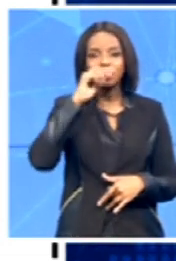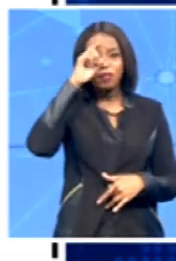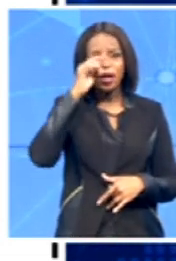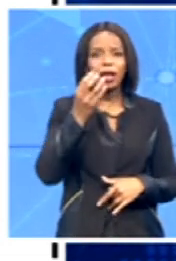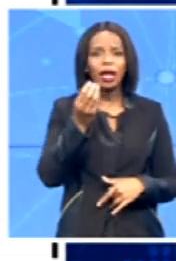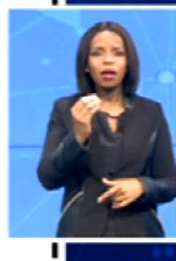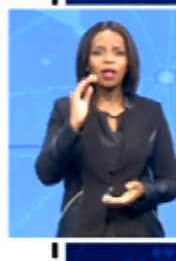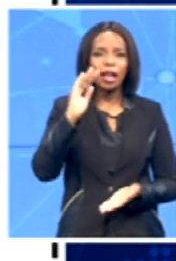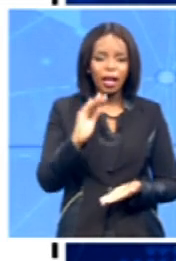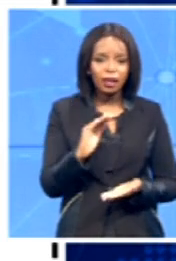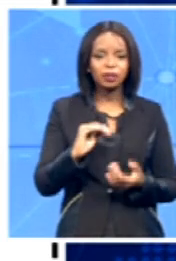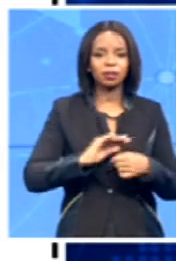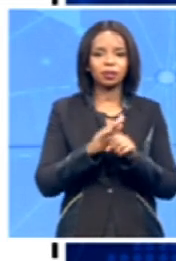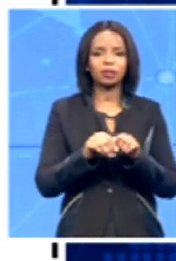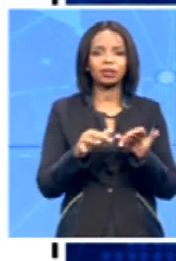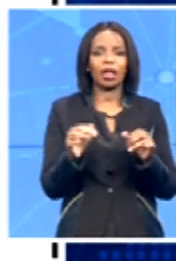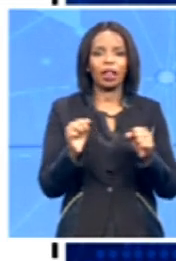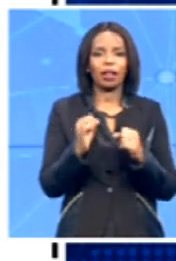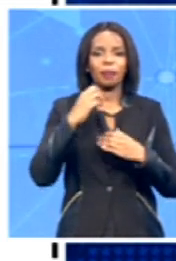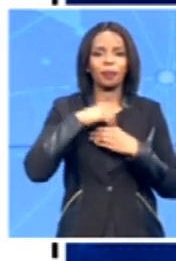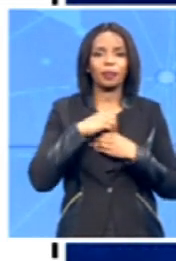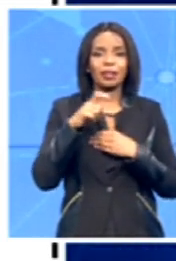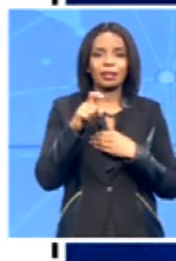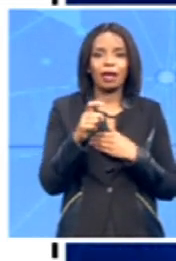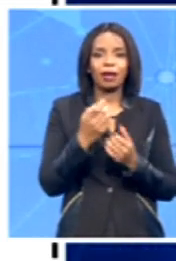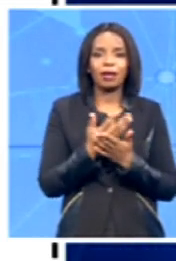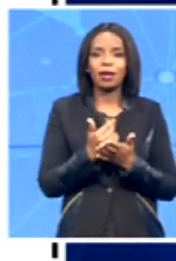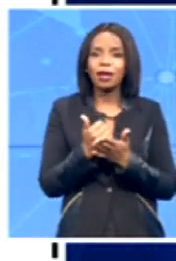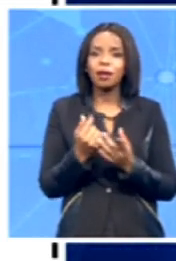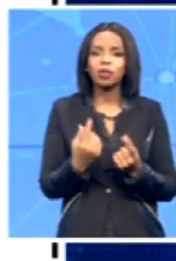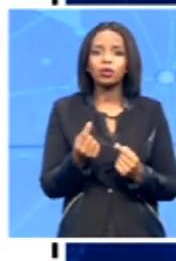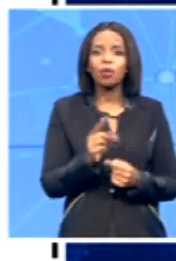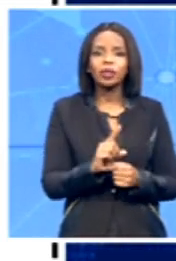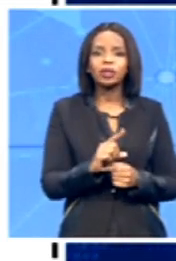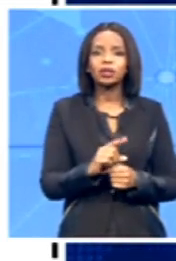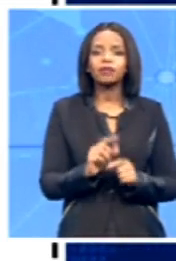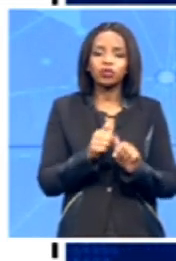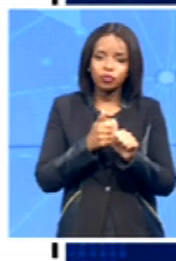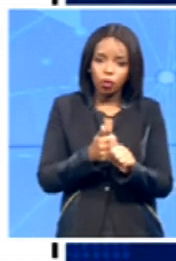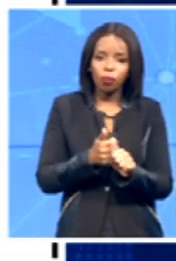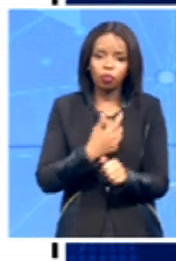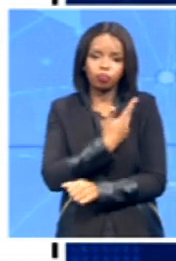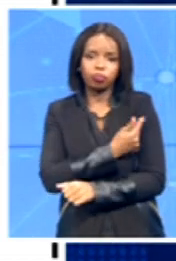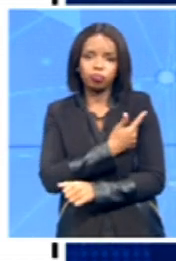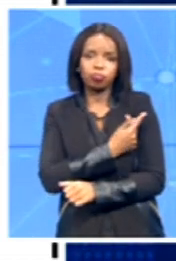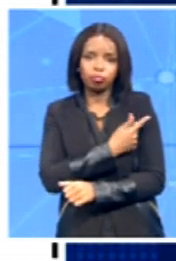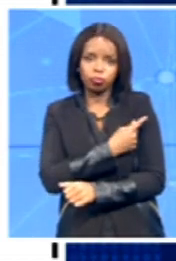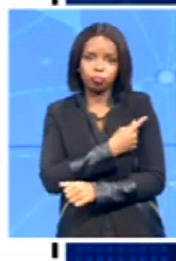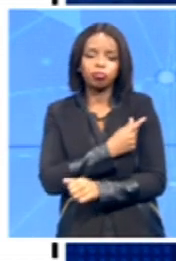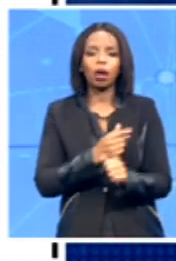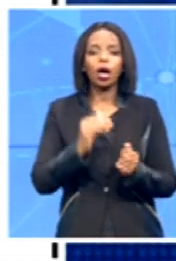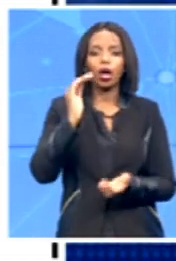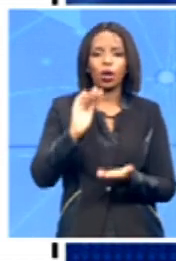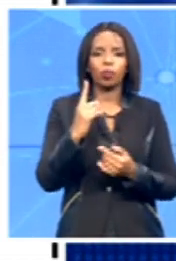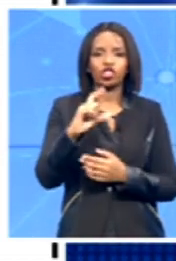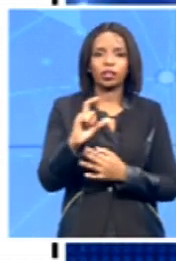strong protection against severe disease from prior infection and vaccination. There's growing evidence that Omicron may cause less